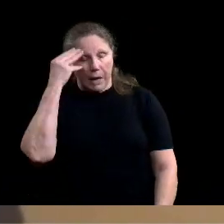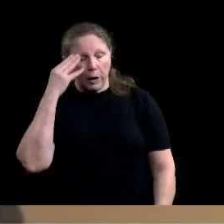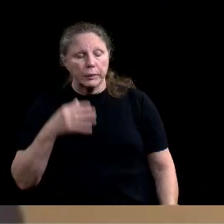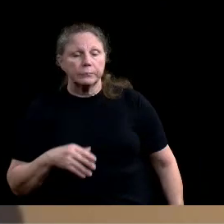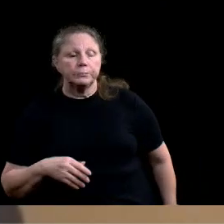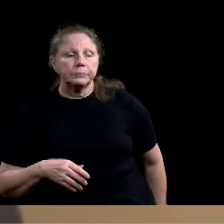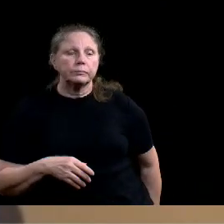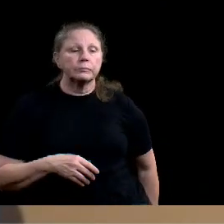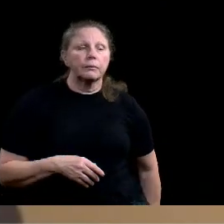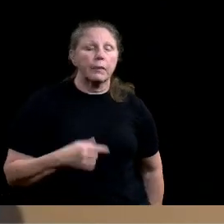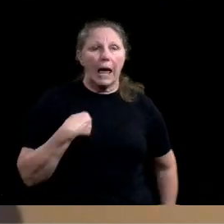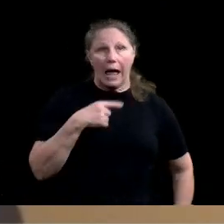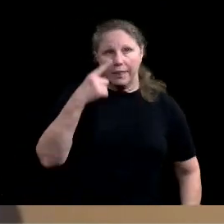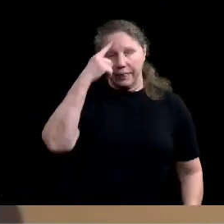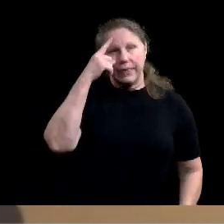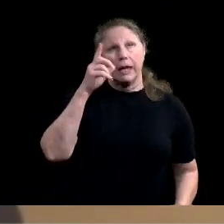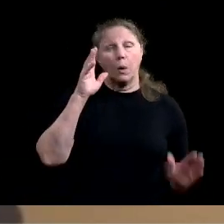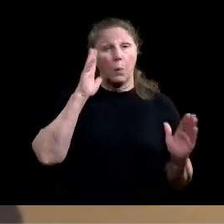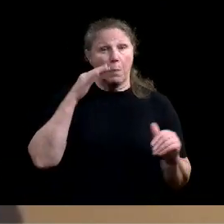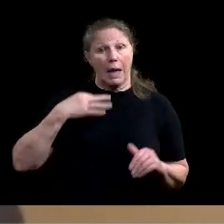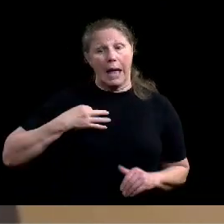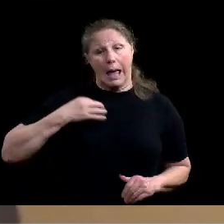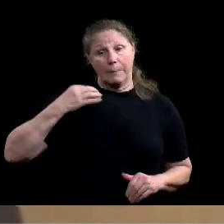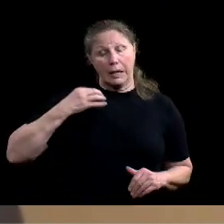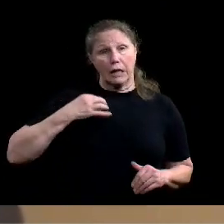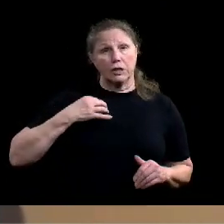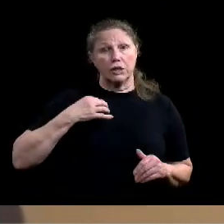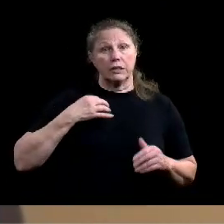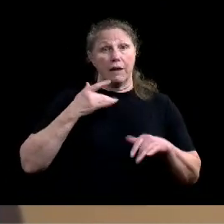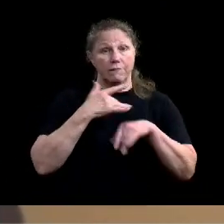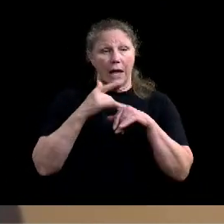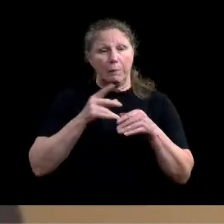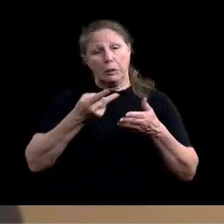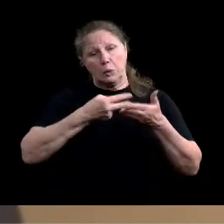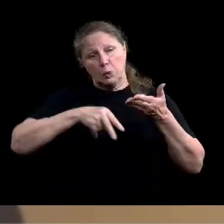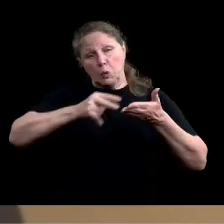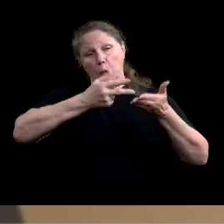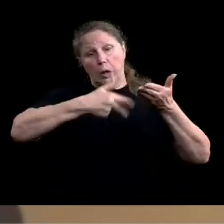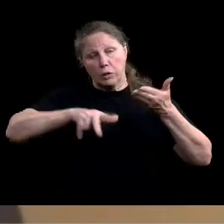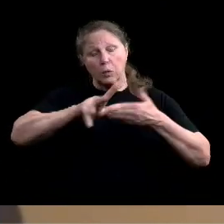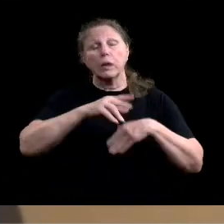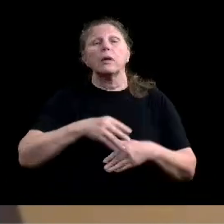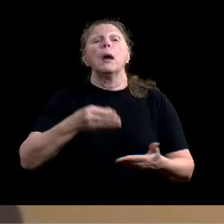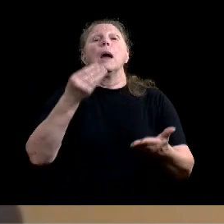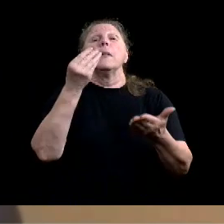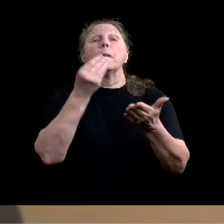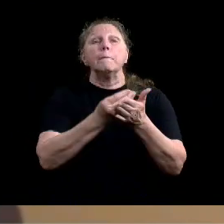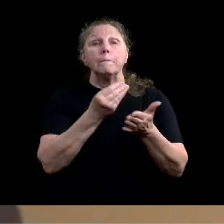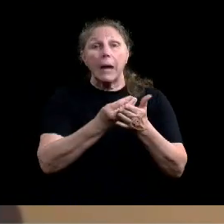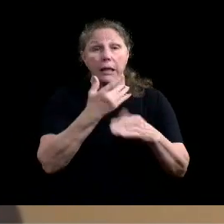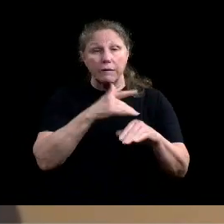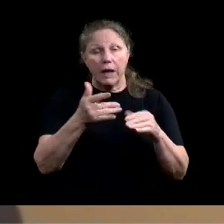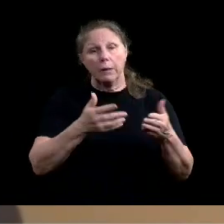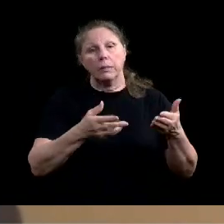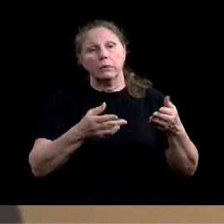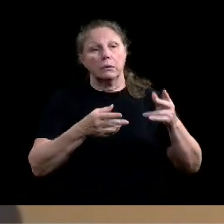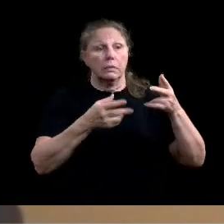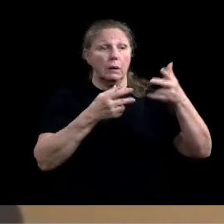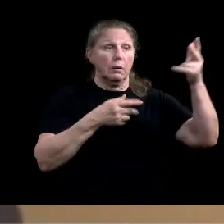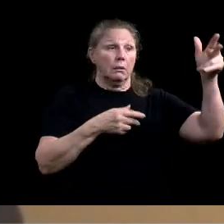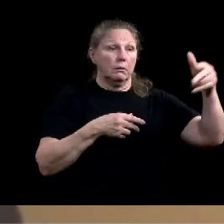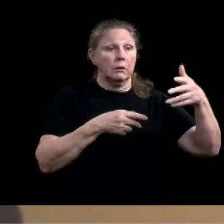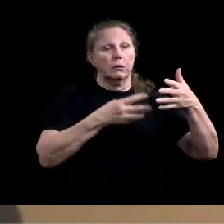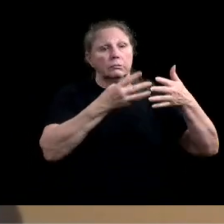3 weeks, and then funding would probably be another week or two after that. we're moving as quickly as we can on this,